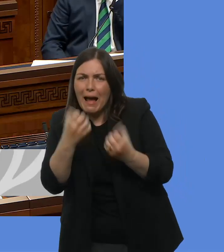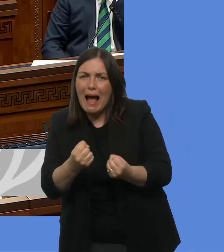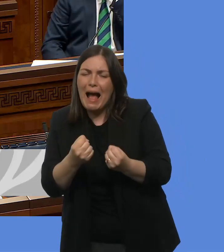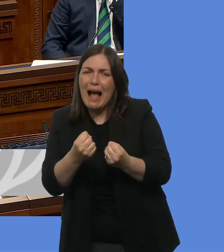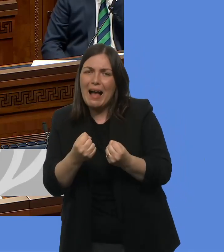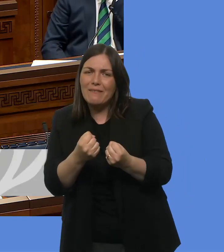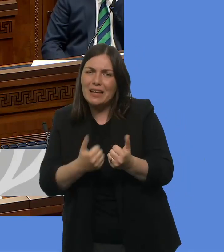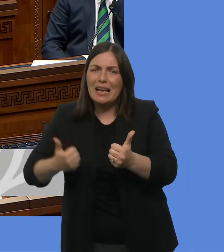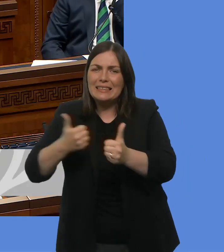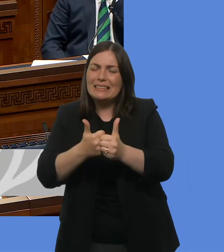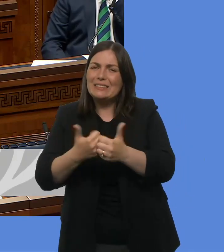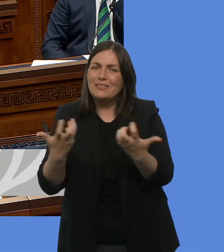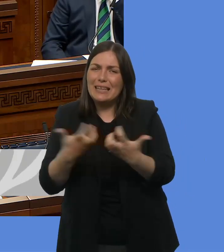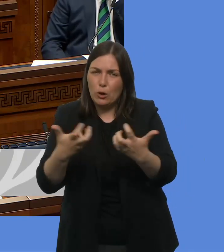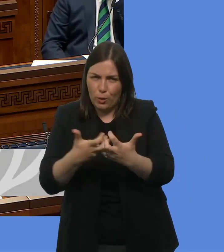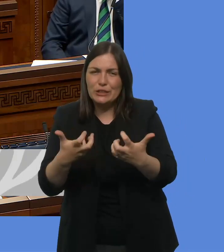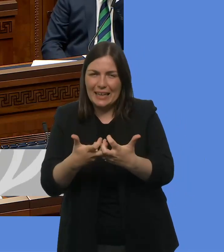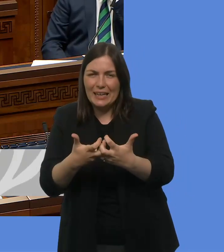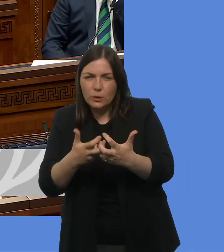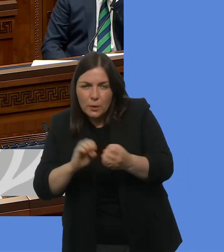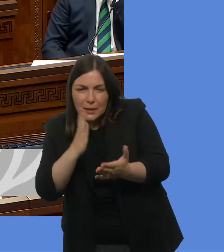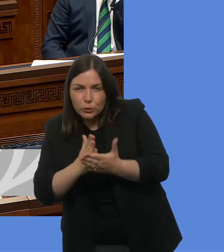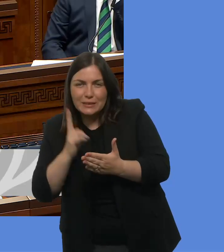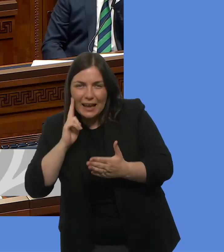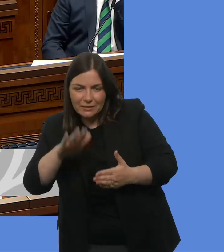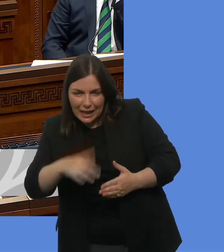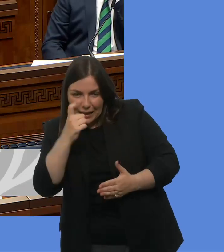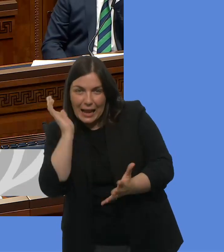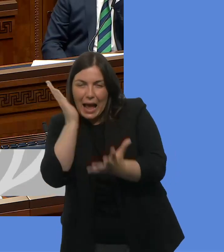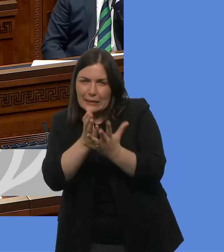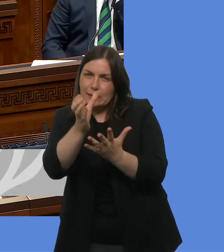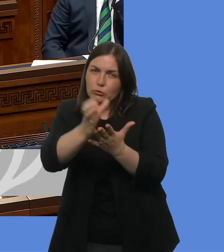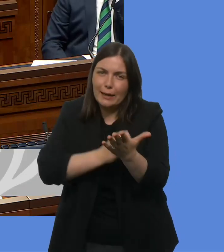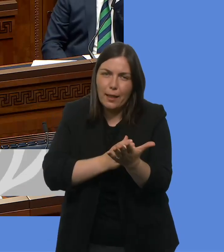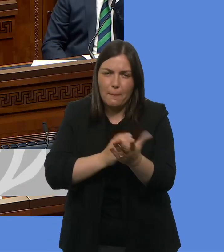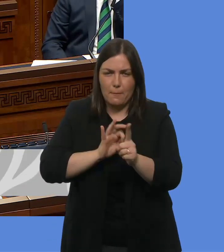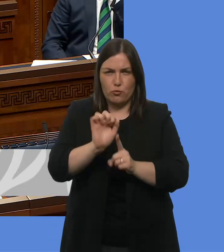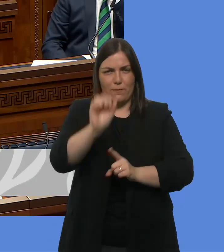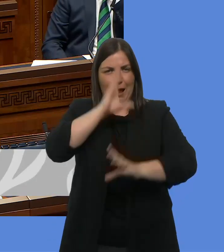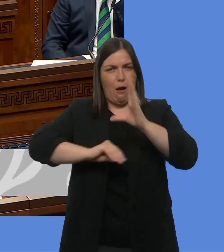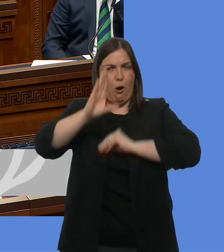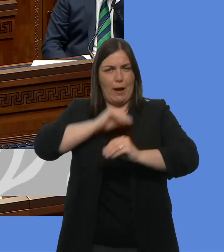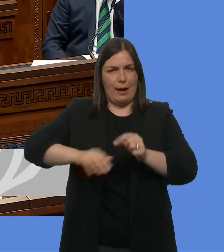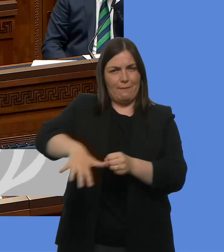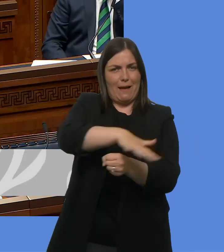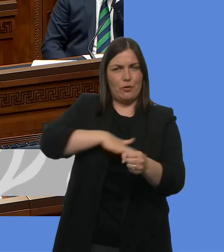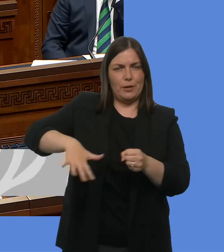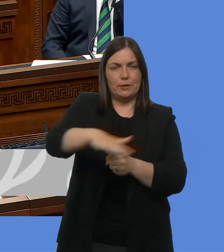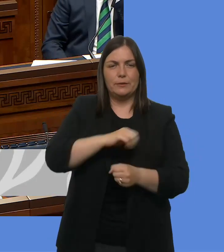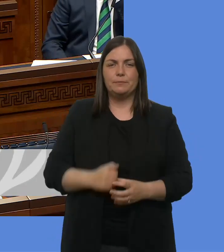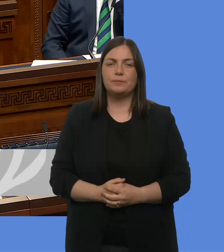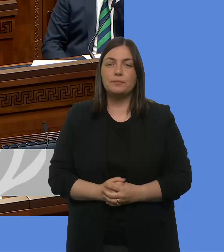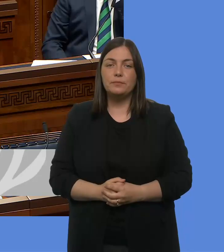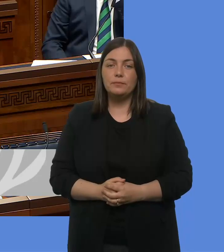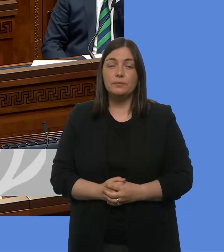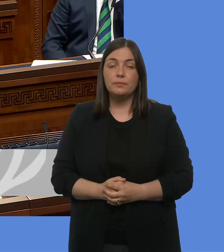enhancing deaf students' access to the curriculum and their overall learning experience. Therefore, by expanding the range of